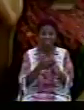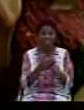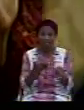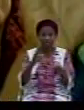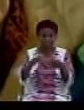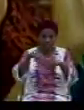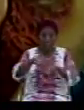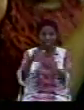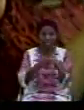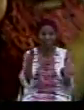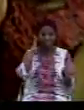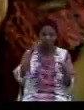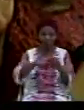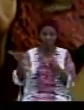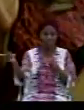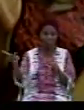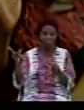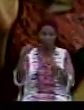vanish away.